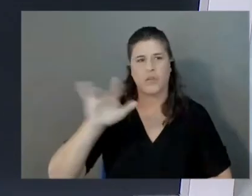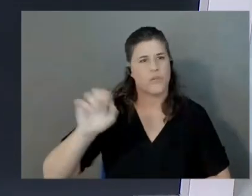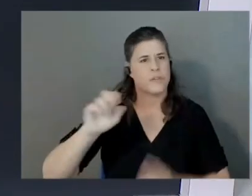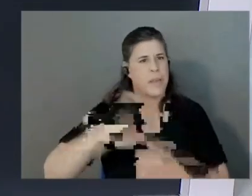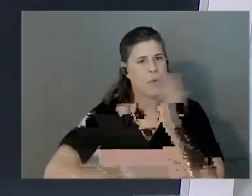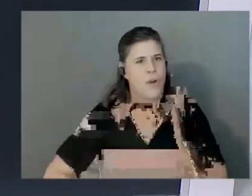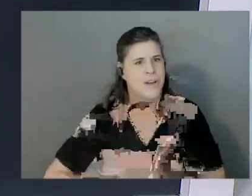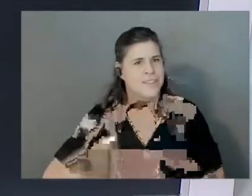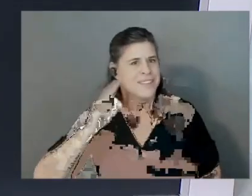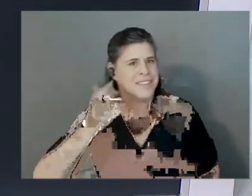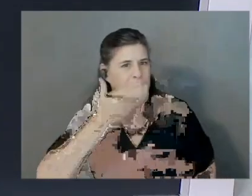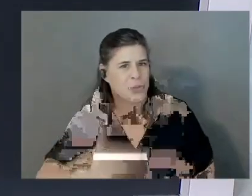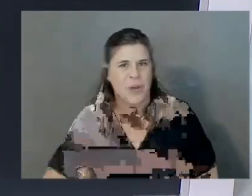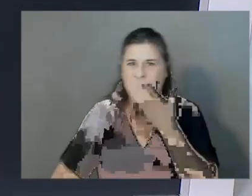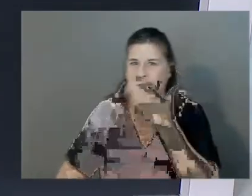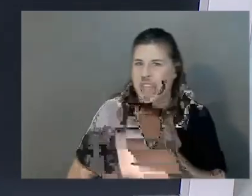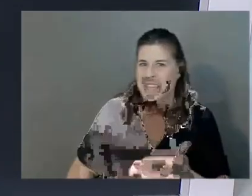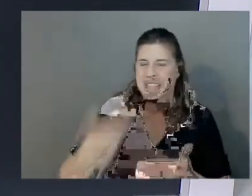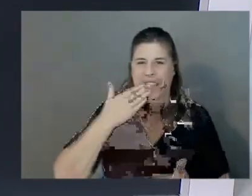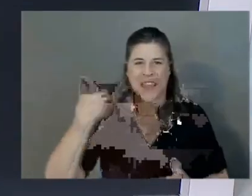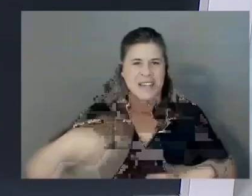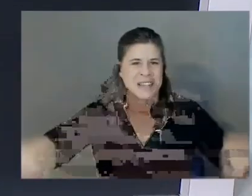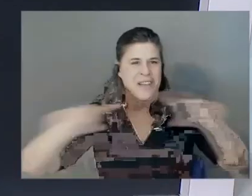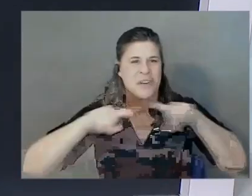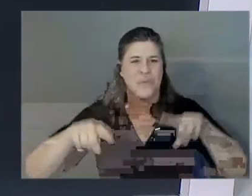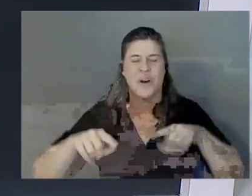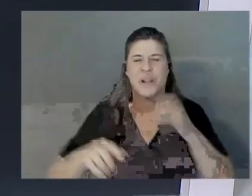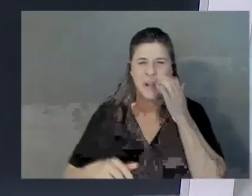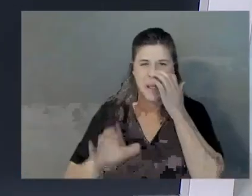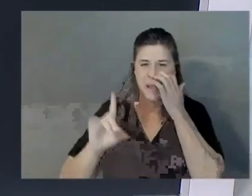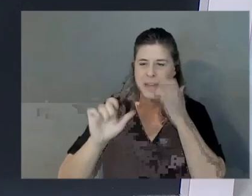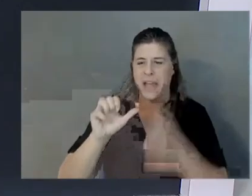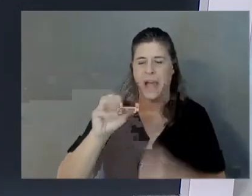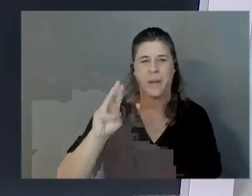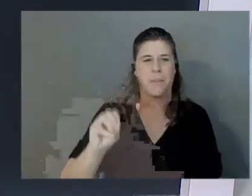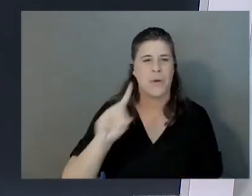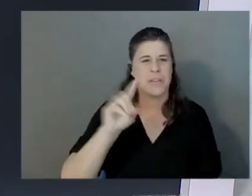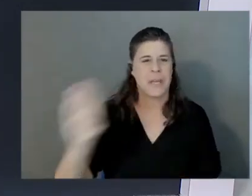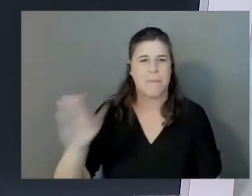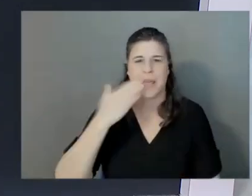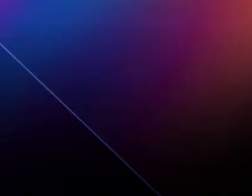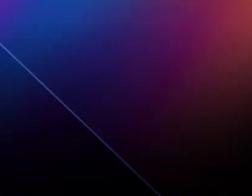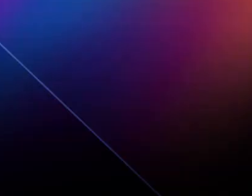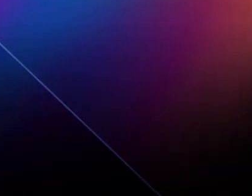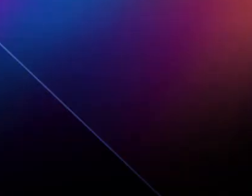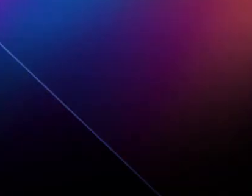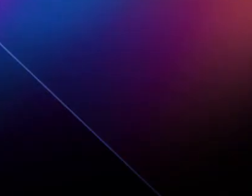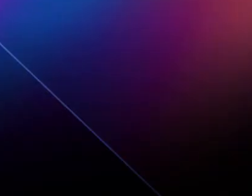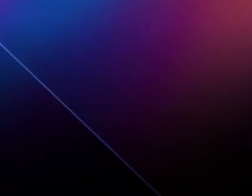Yeah, thanks. So Thanks, there you have it, everybody. folks. That was Thank you very much. DynamoDB Infrequent LP. Access. See you in the next stream.